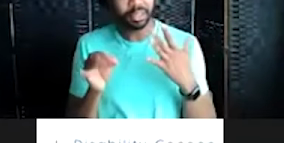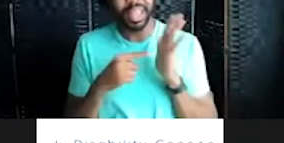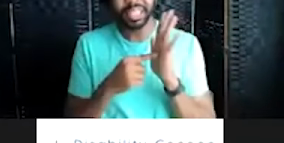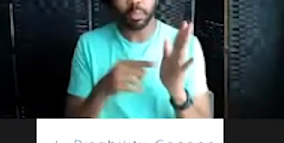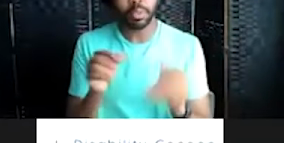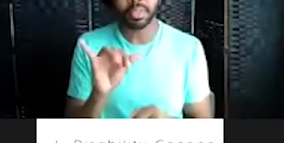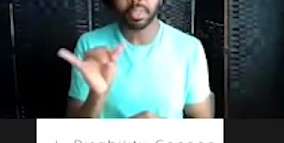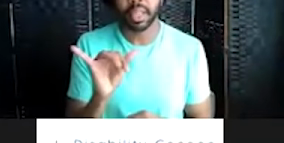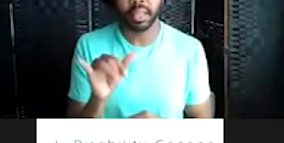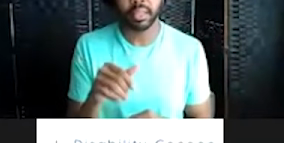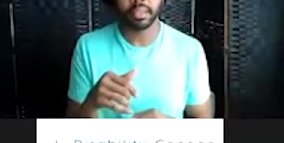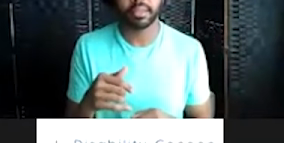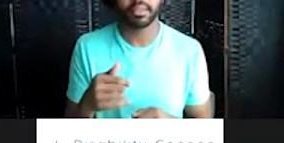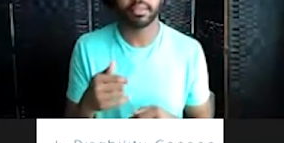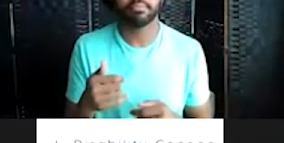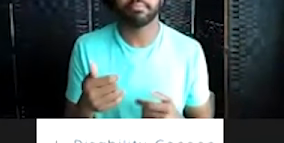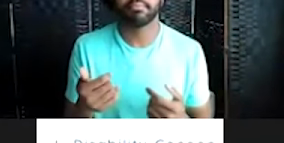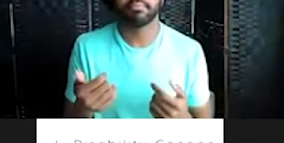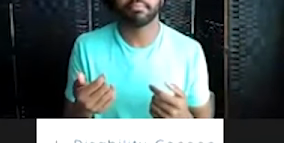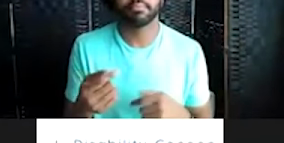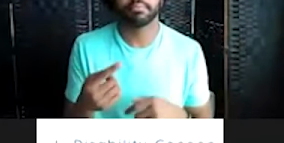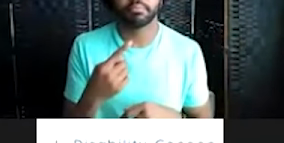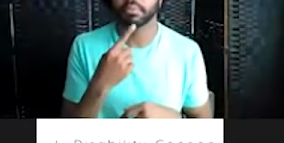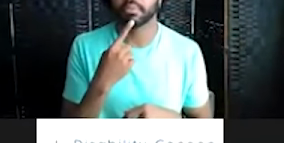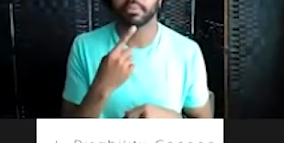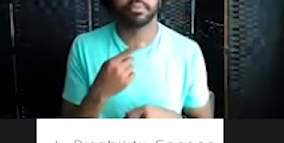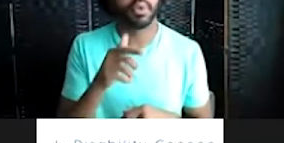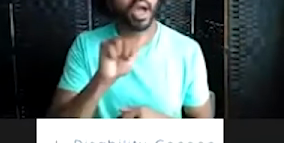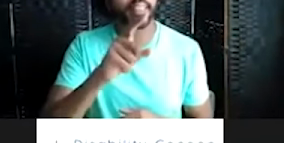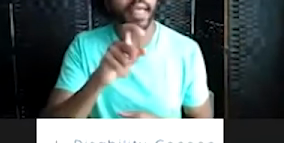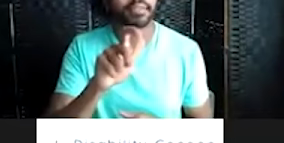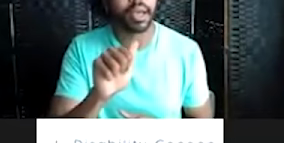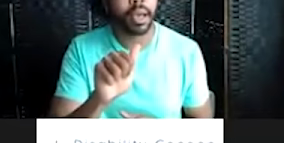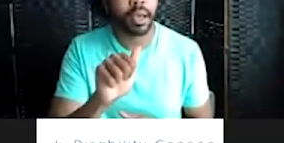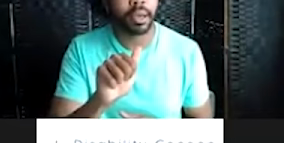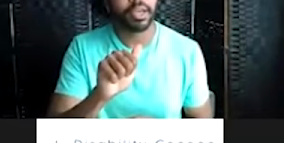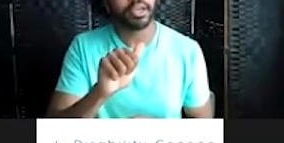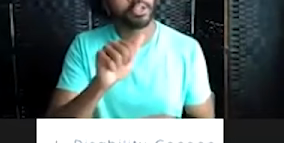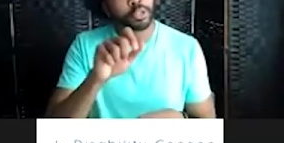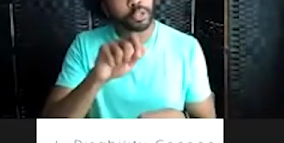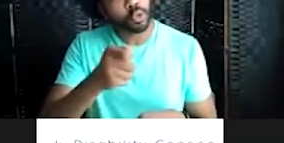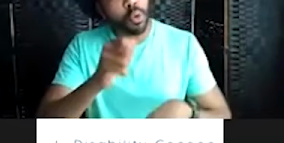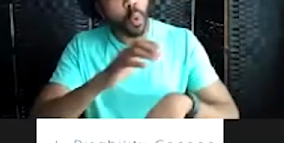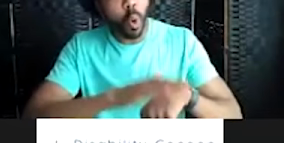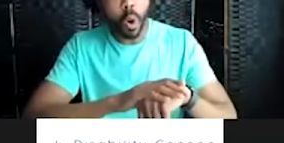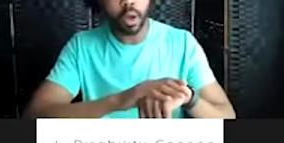you for turning it on, is Alexa, turn on Connie's lamp.